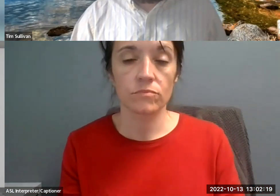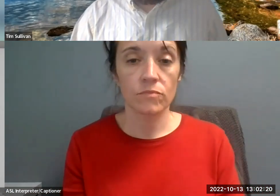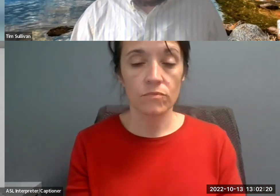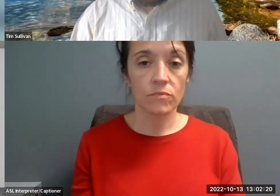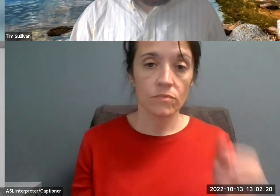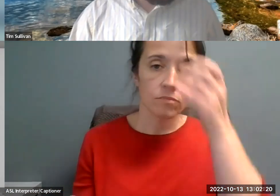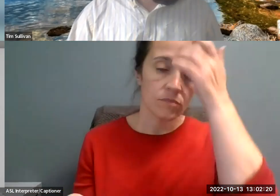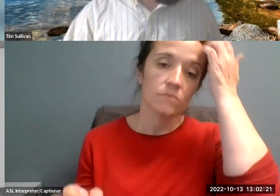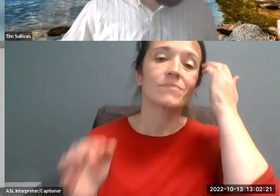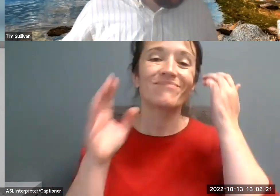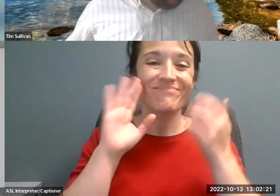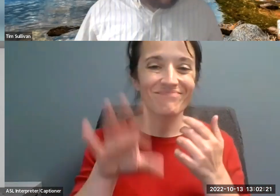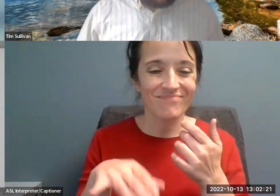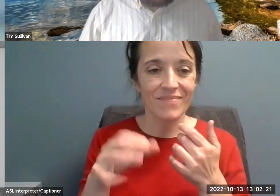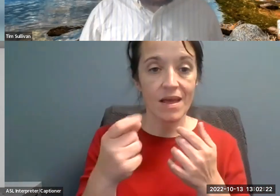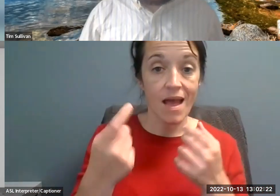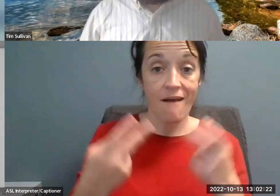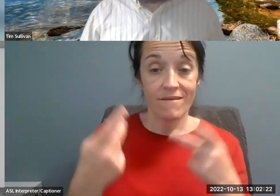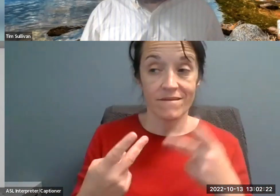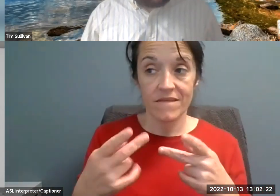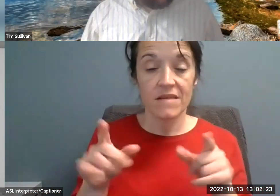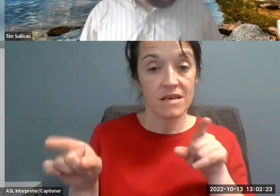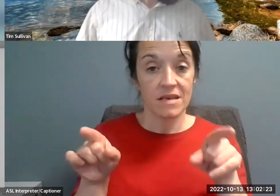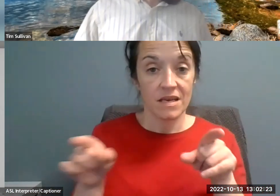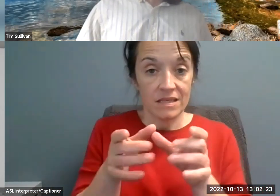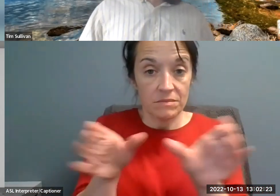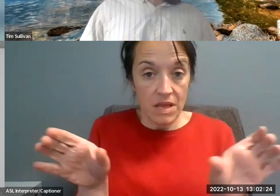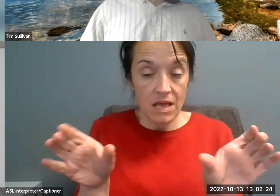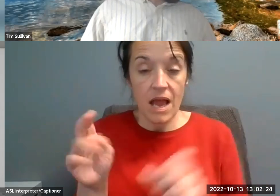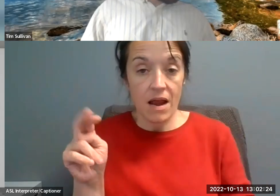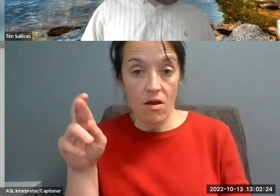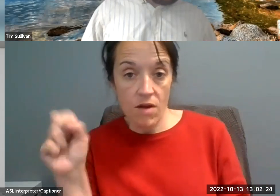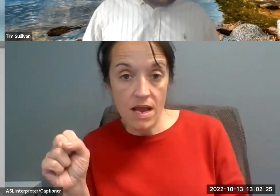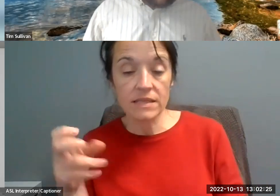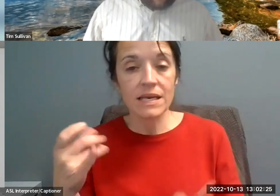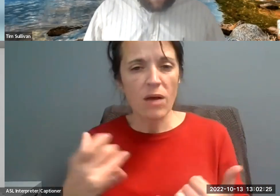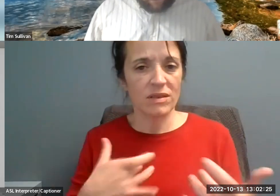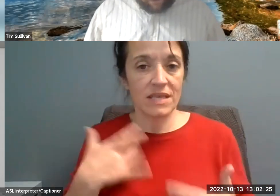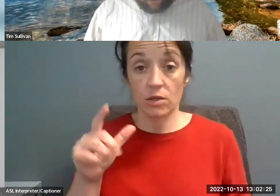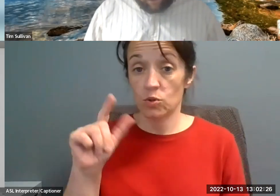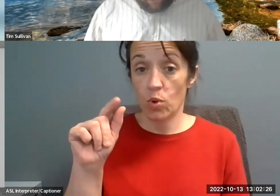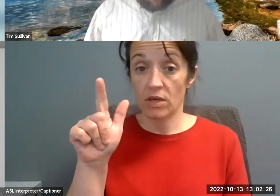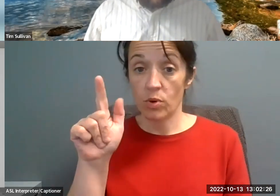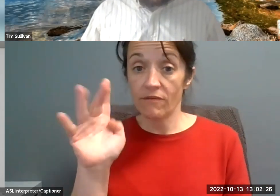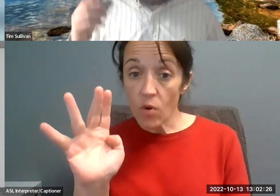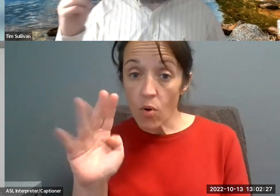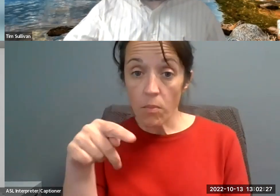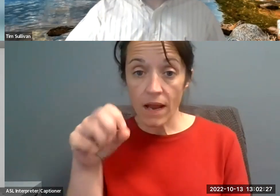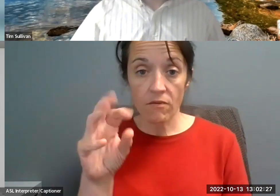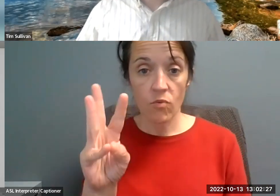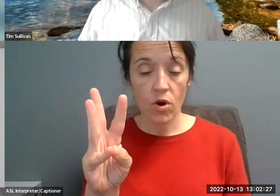process manual, half of it in NRS, but we are really, really excited that the 2024 plan of work will